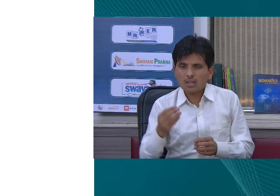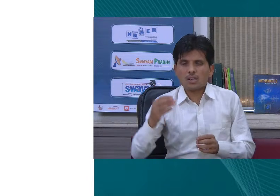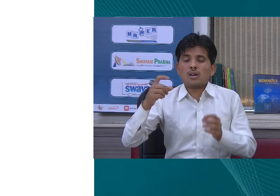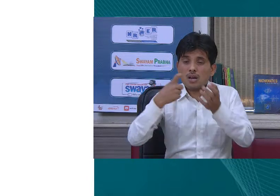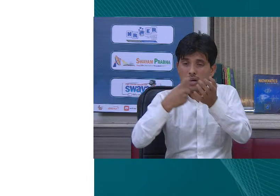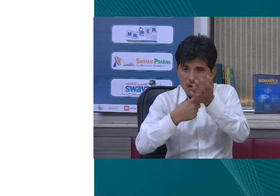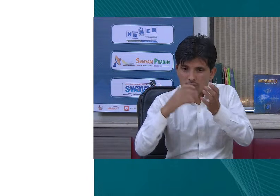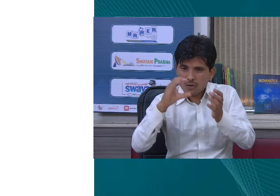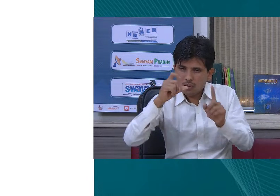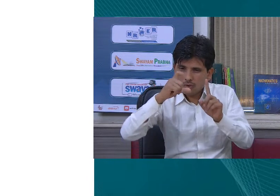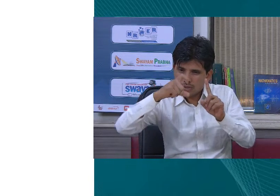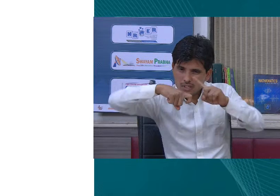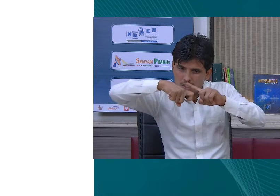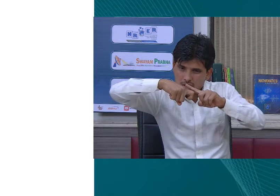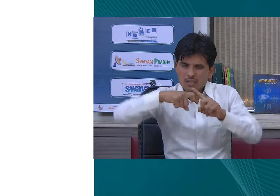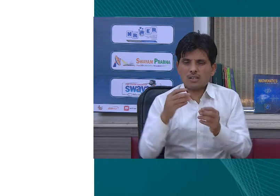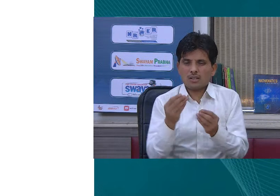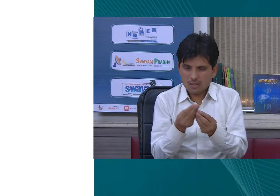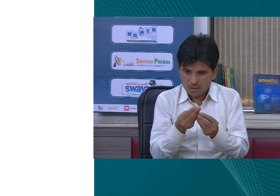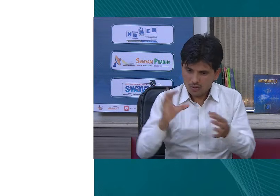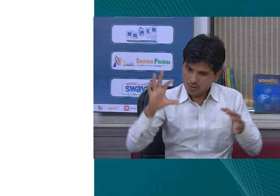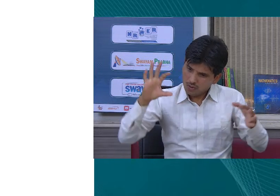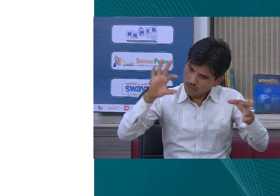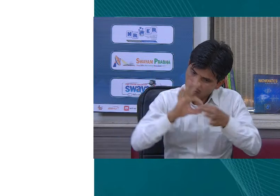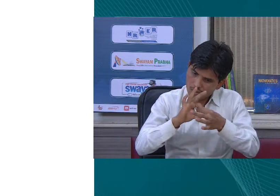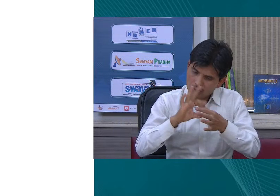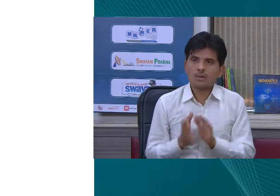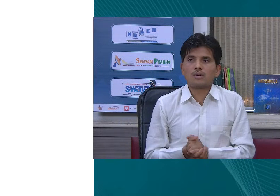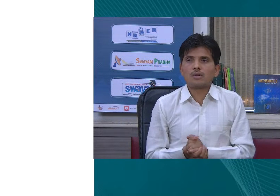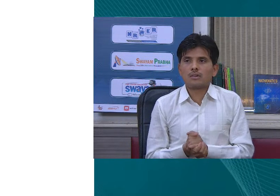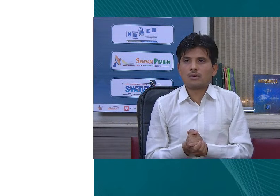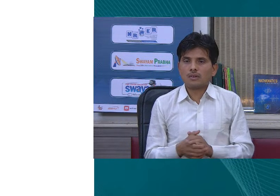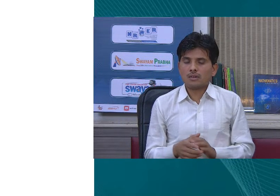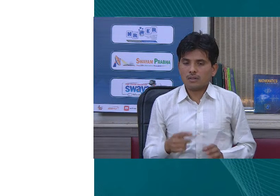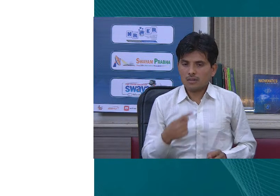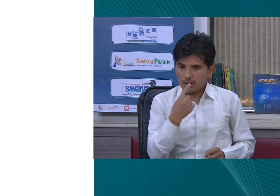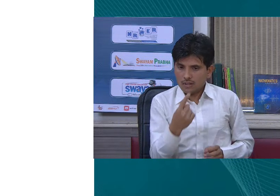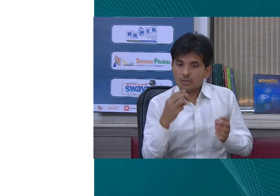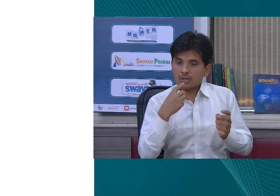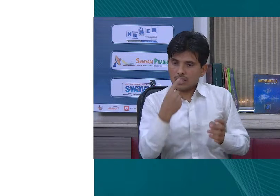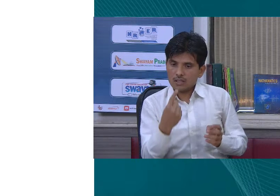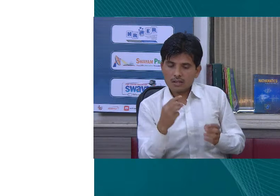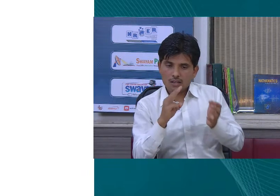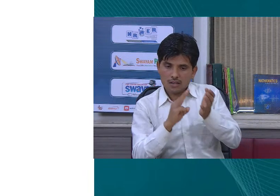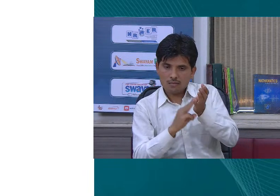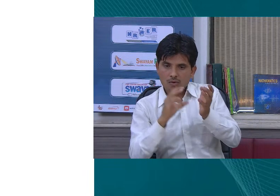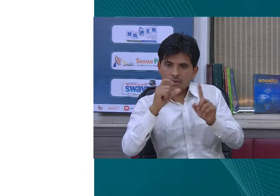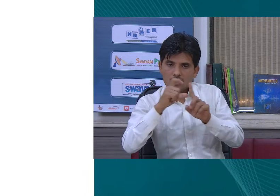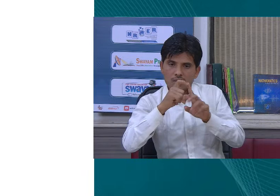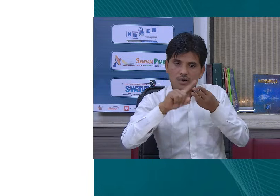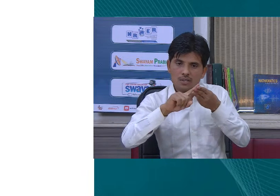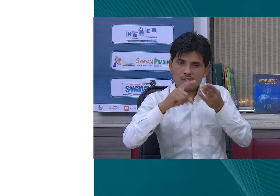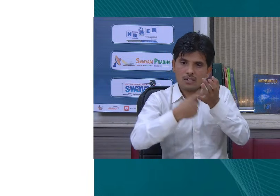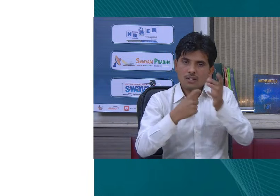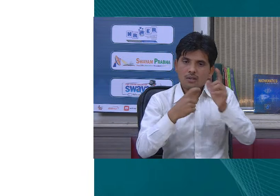rocks that move around the sun are called meteoroids. Rock pieces, asteroids, they keep on moving,